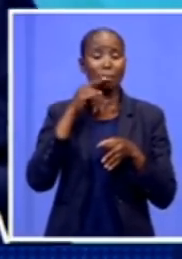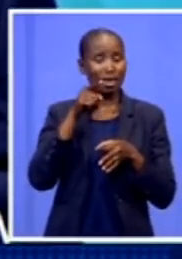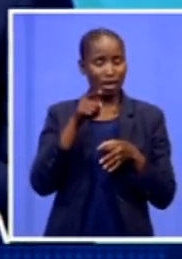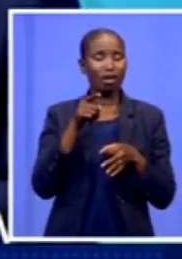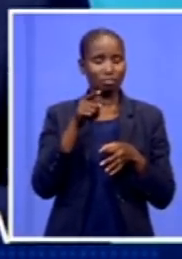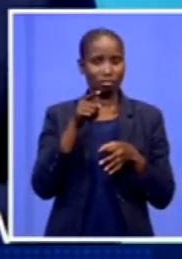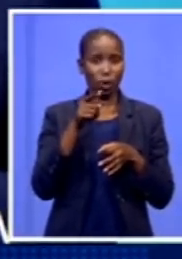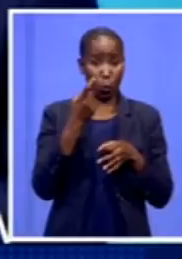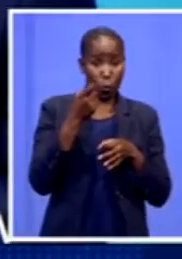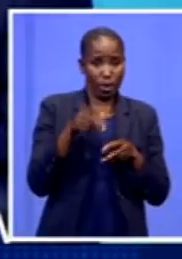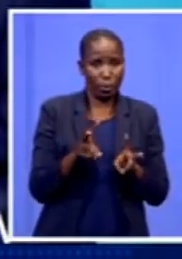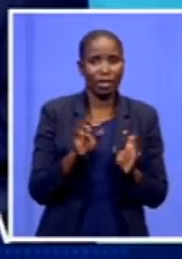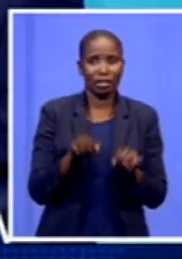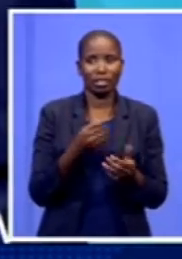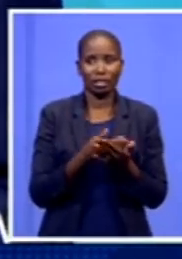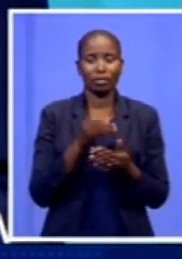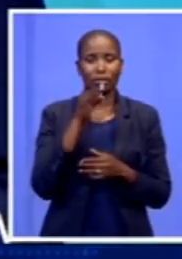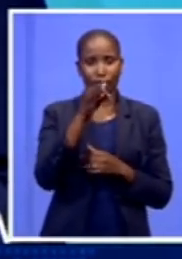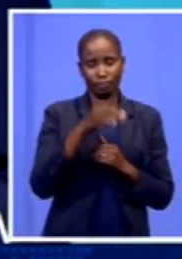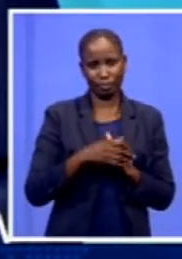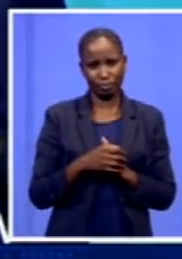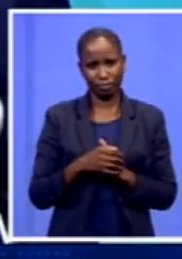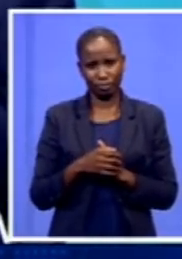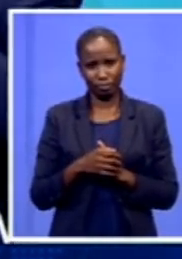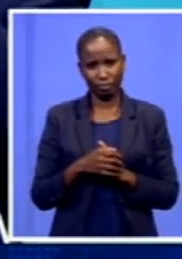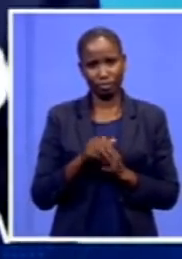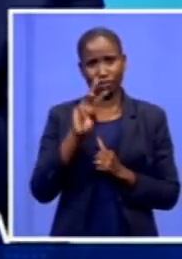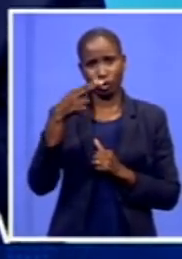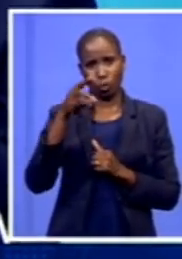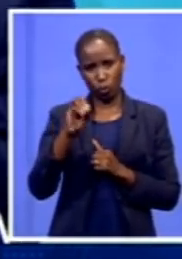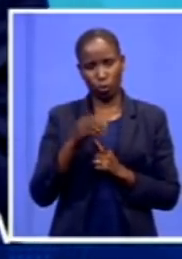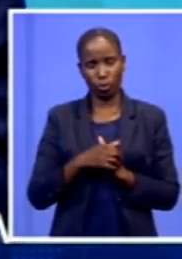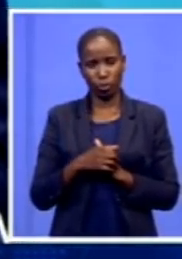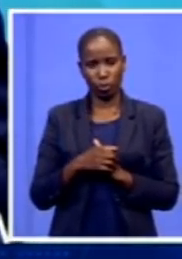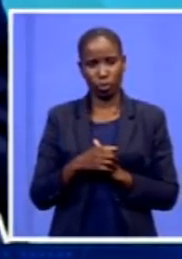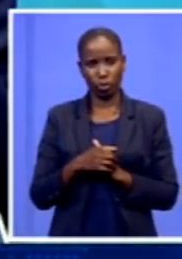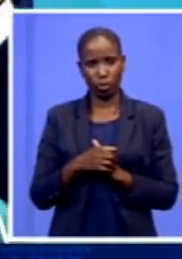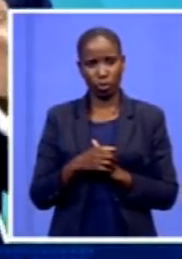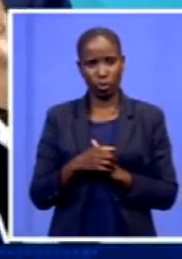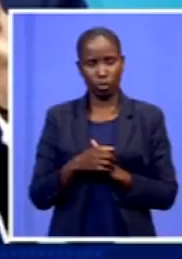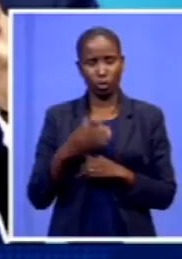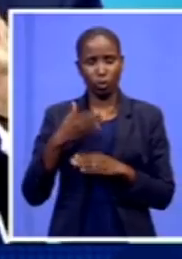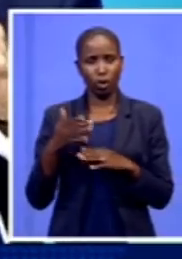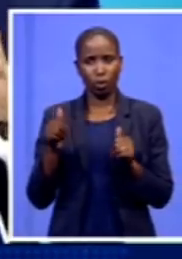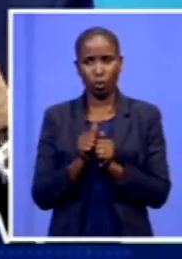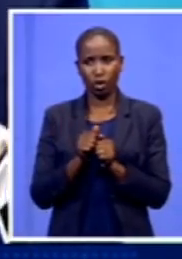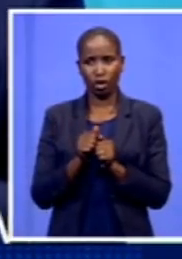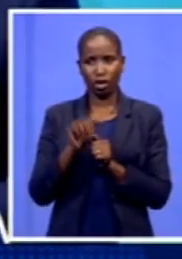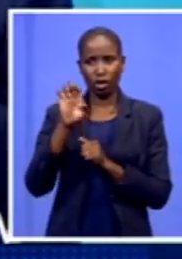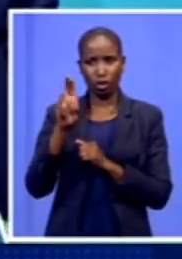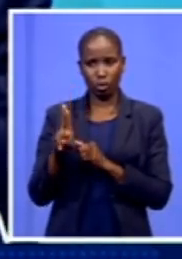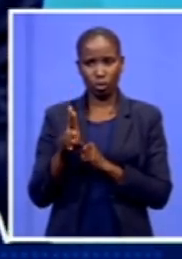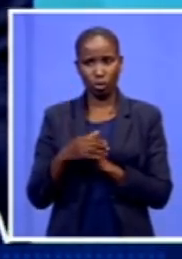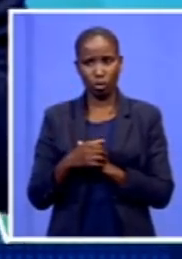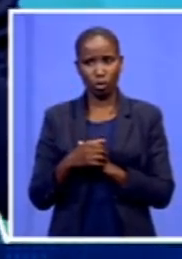The WTO working with the WHO is another way forward. So, just to sum up then,